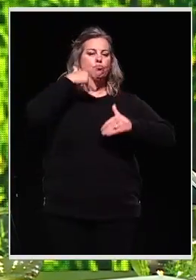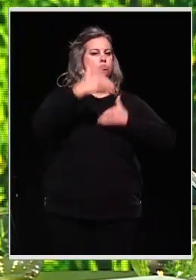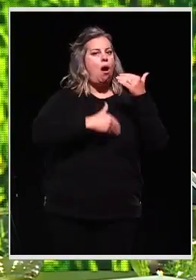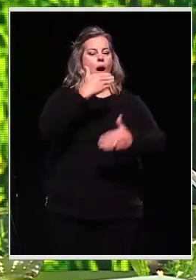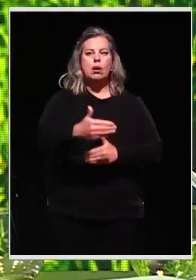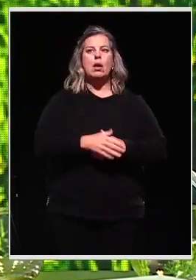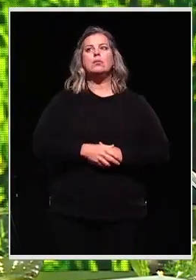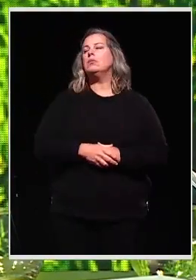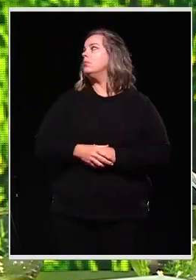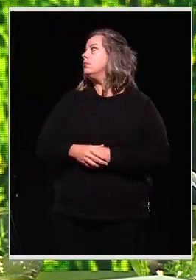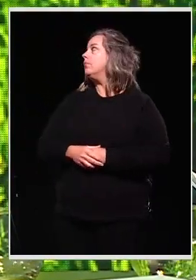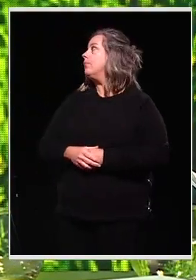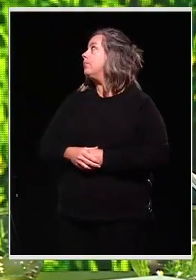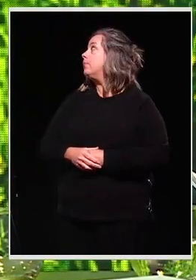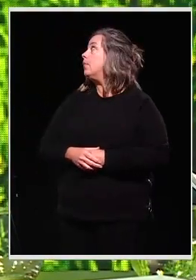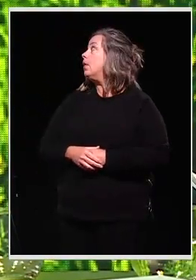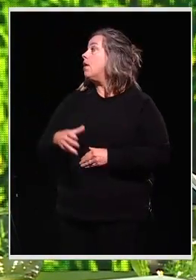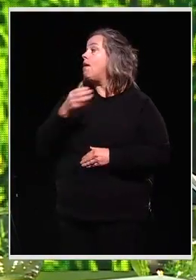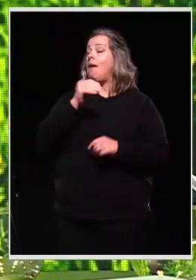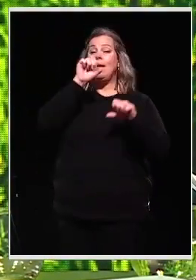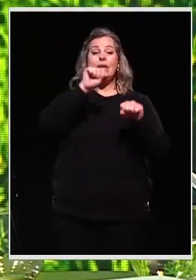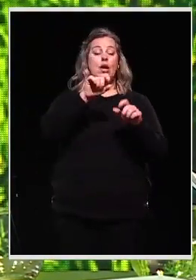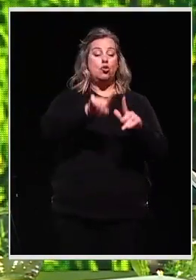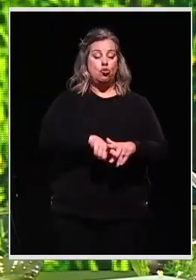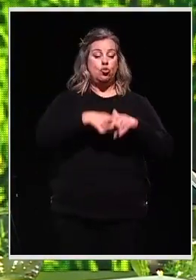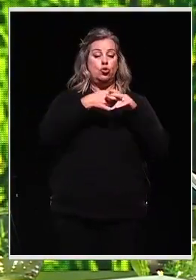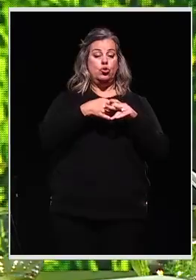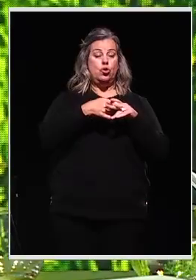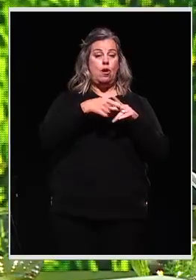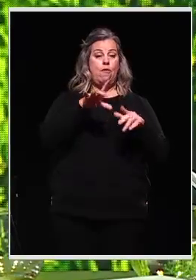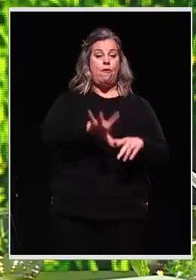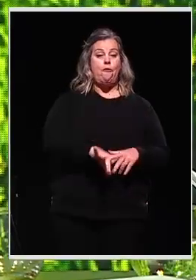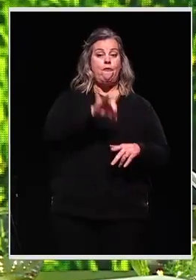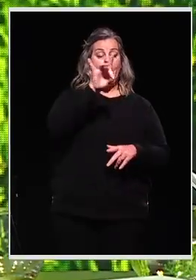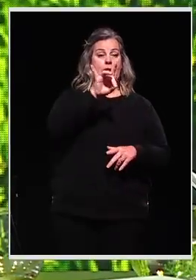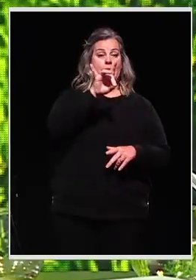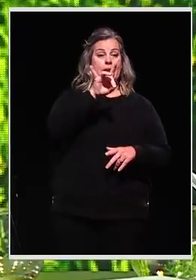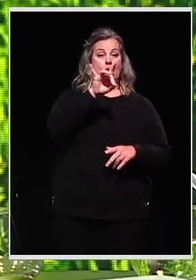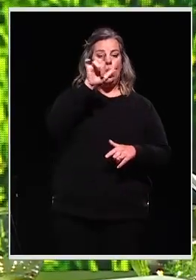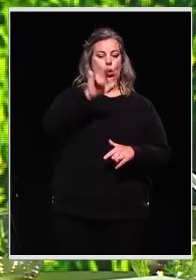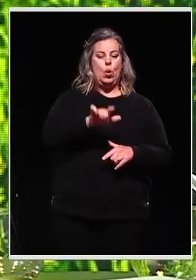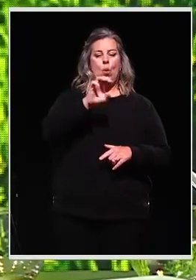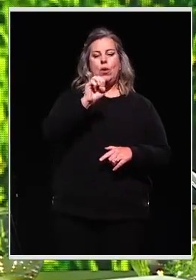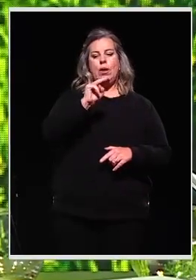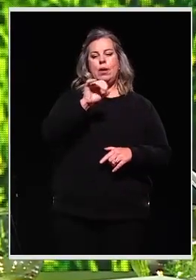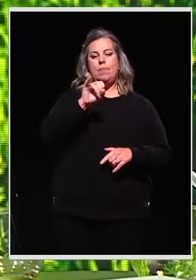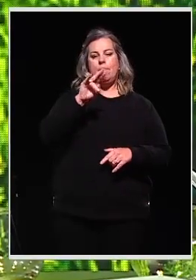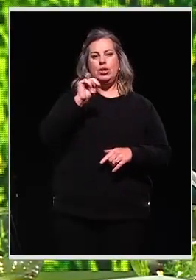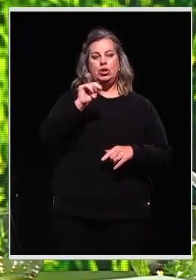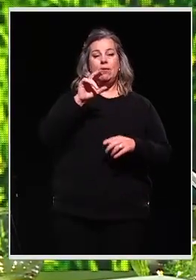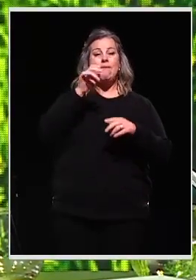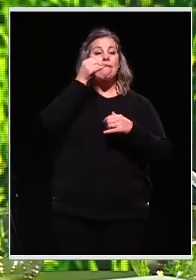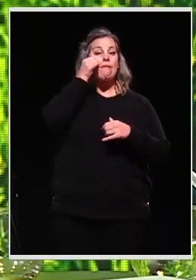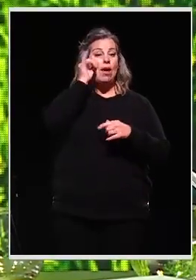rumen is all about. And can you start finding low-emitting, high-producing cows when you start doing these assessments and tests?